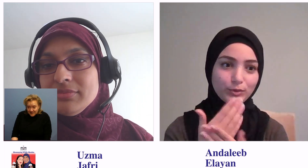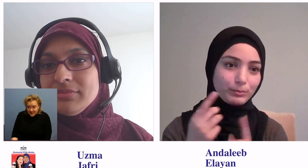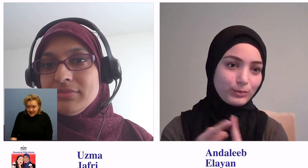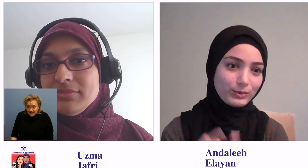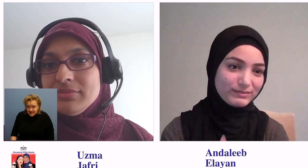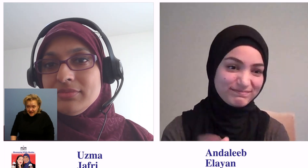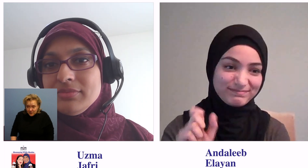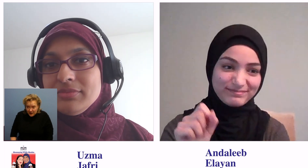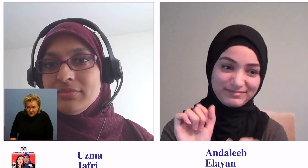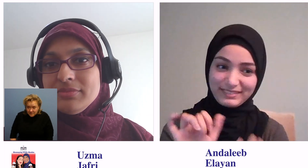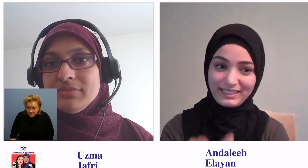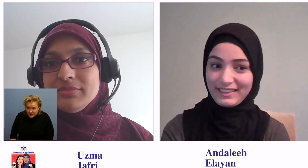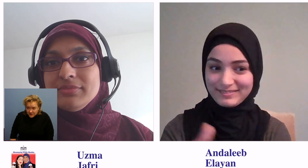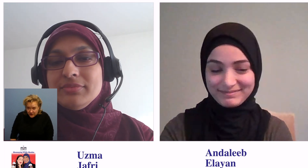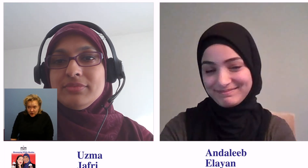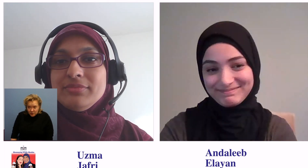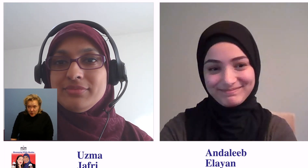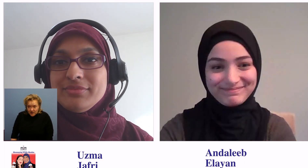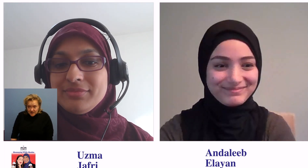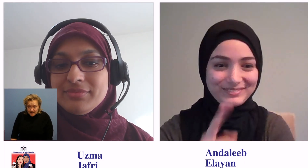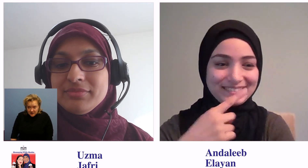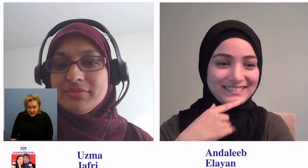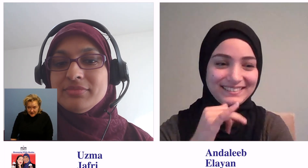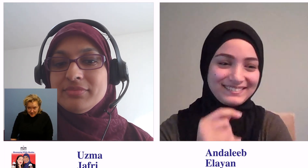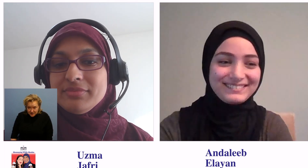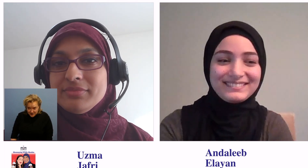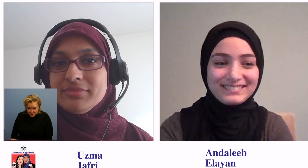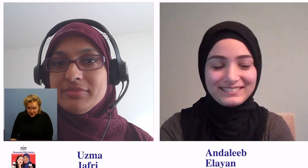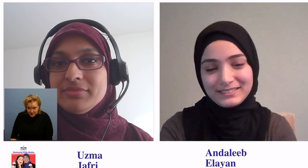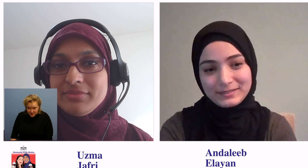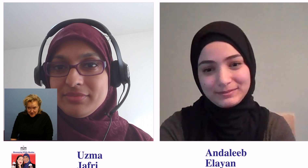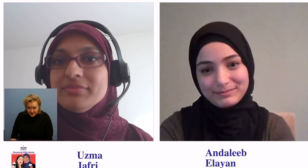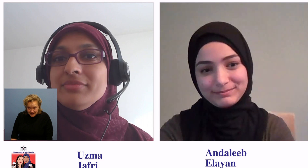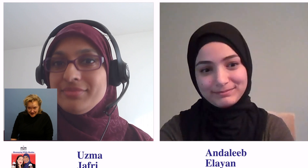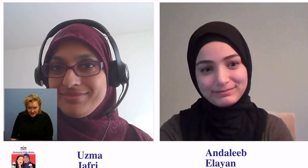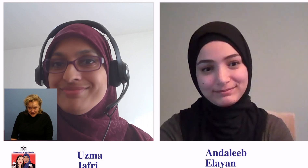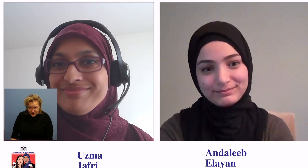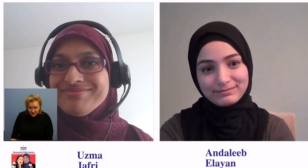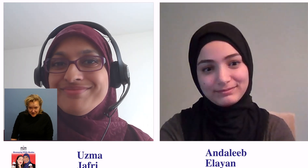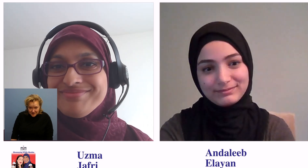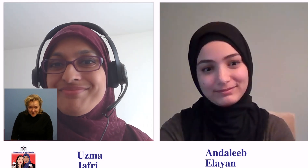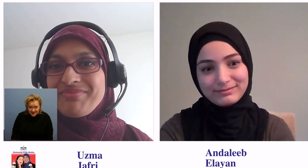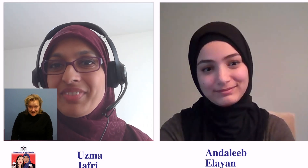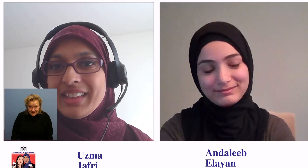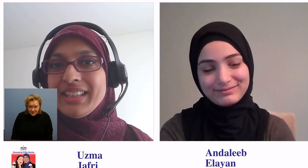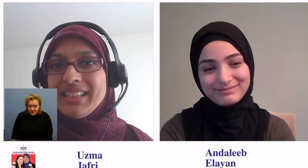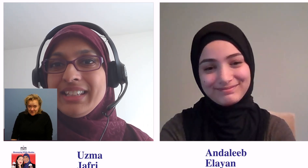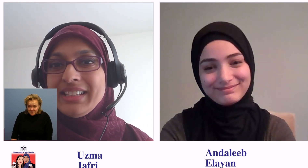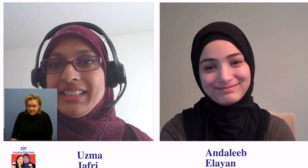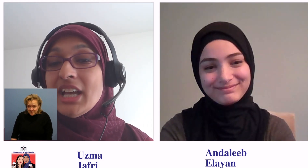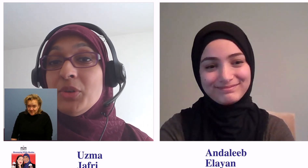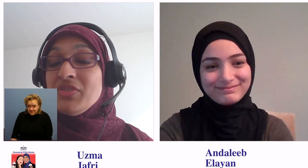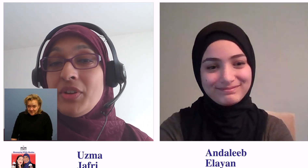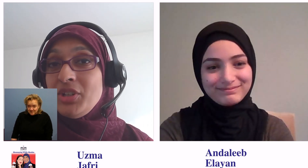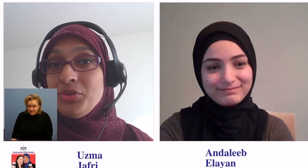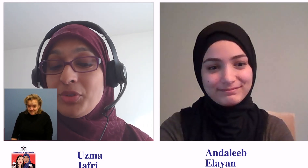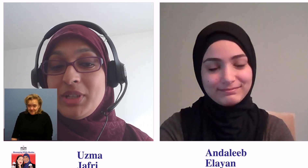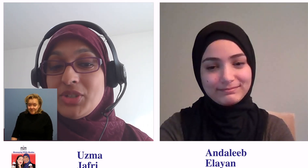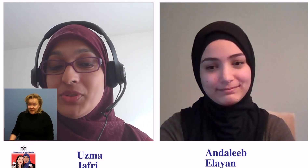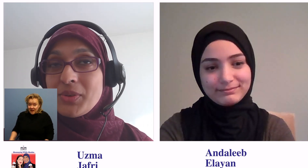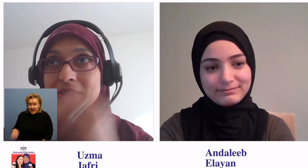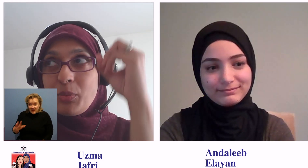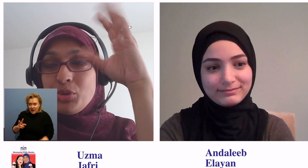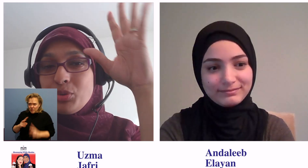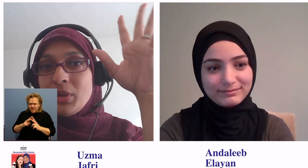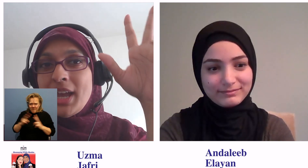Yeah, that's exactly right. That's a very good point about the charity perspective. I hadn't actually thought of that. But yes, wow. Yeah, it was very new